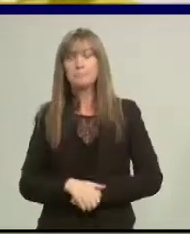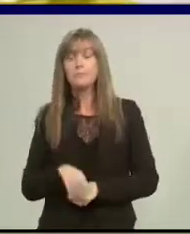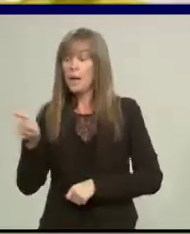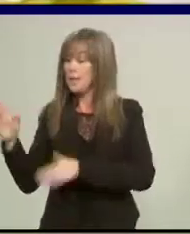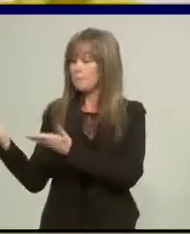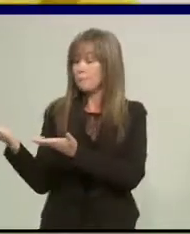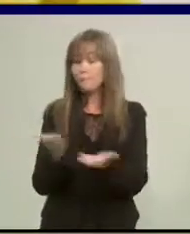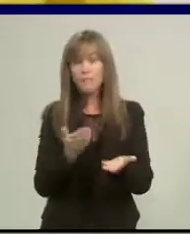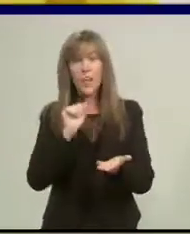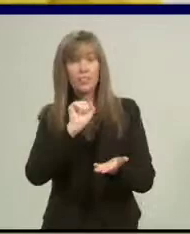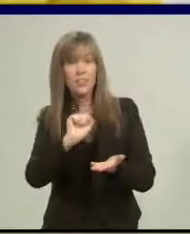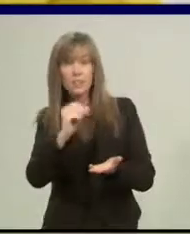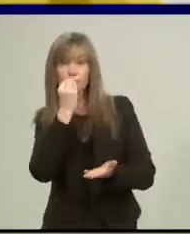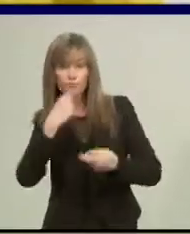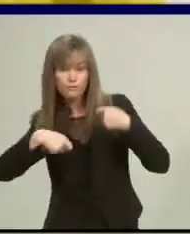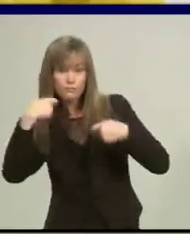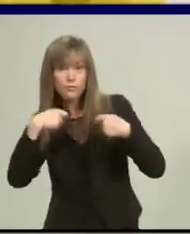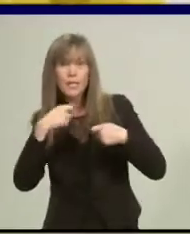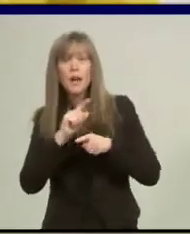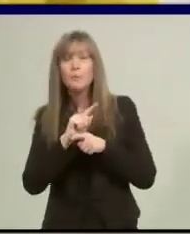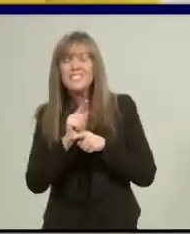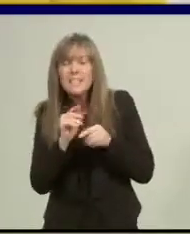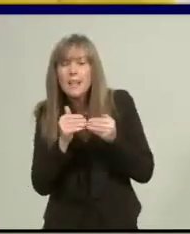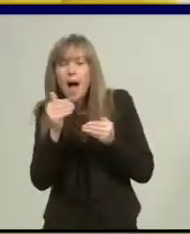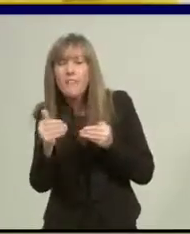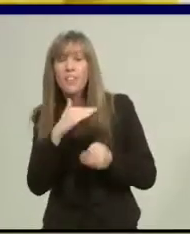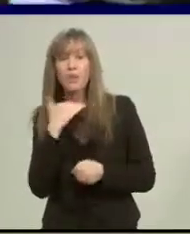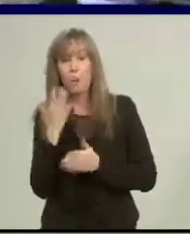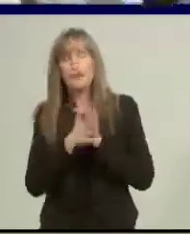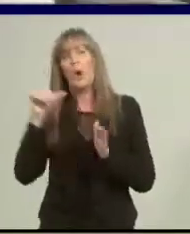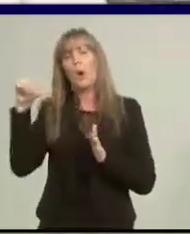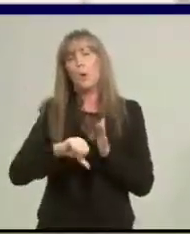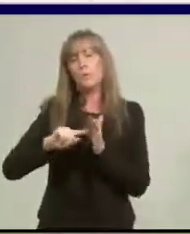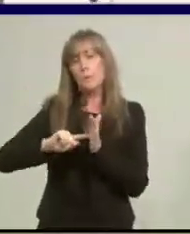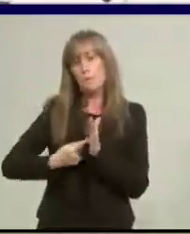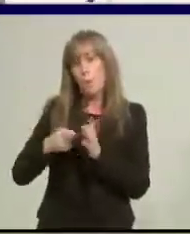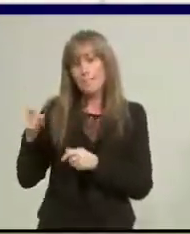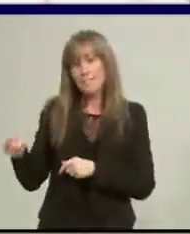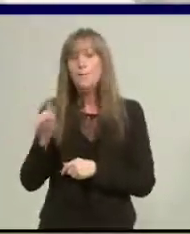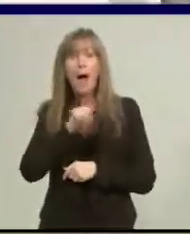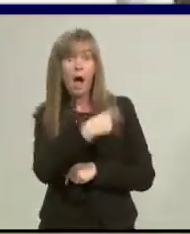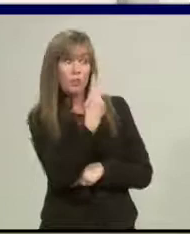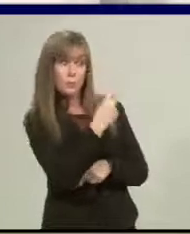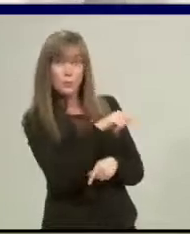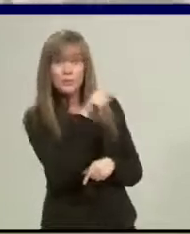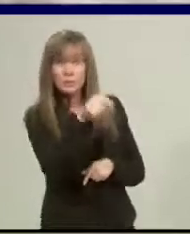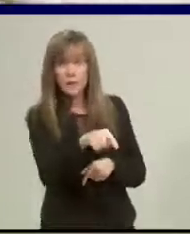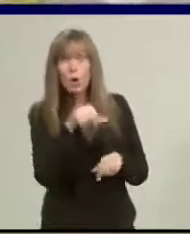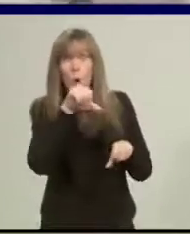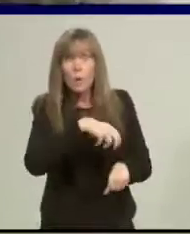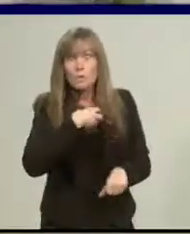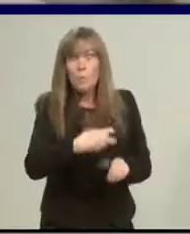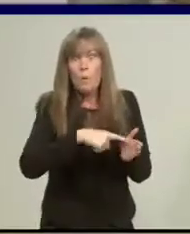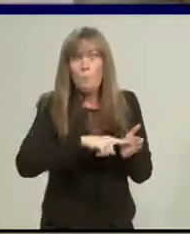Delivering their culinary creation seconds after the deadline, they've lost points, but the other two teams are losing more by the minute.